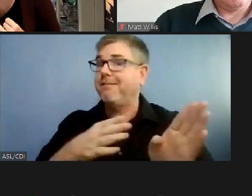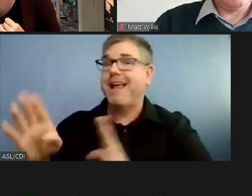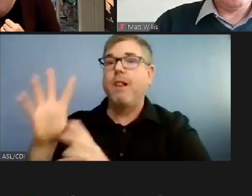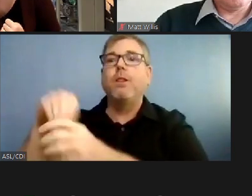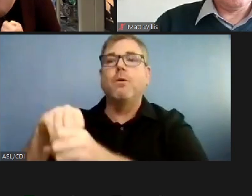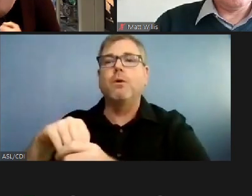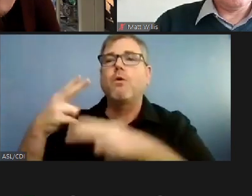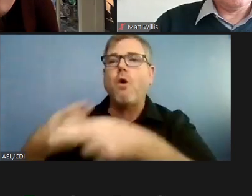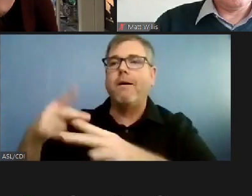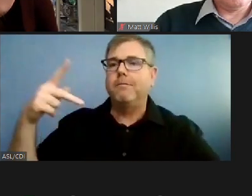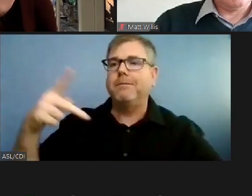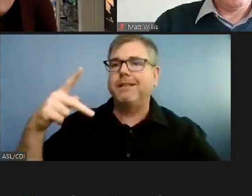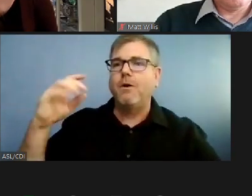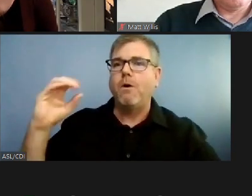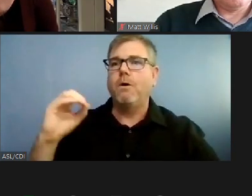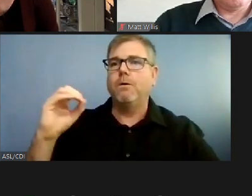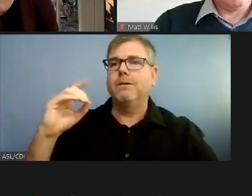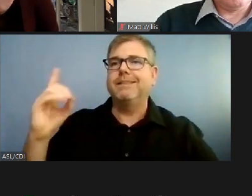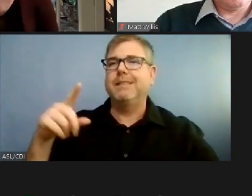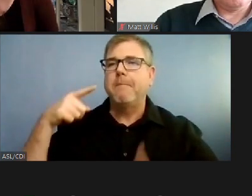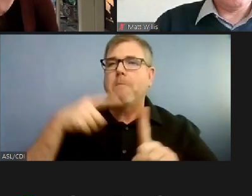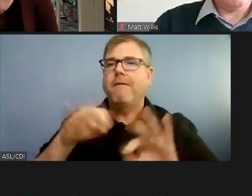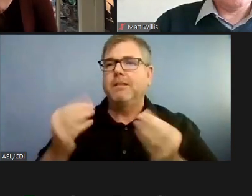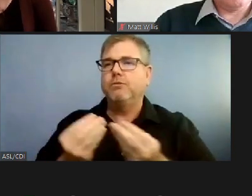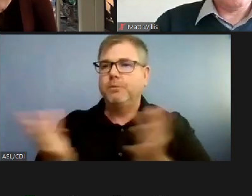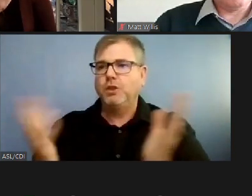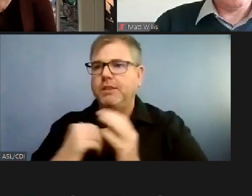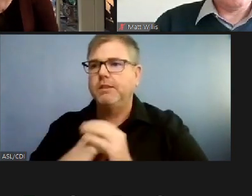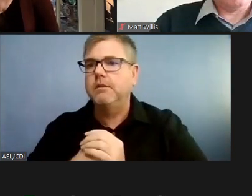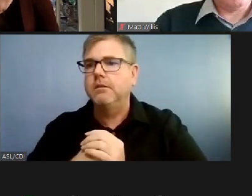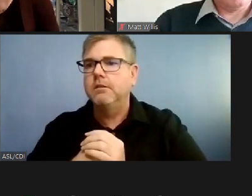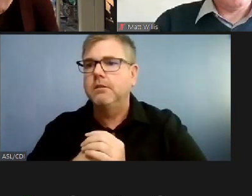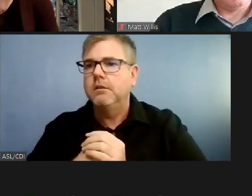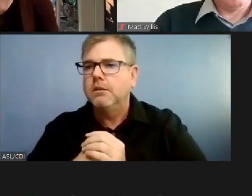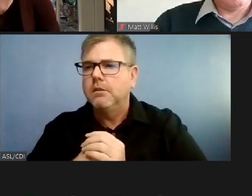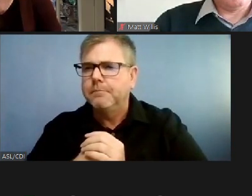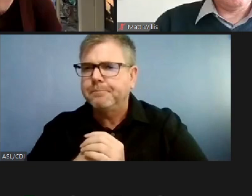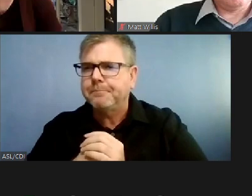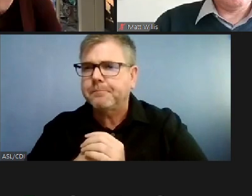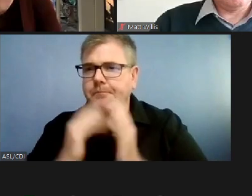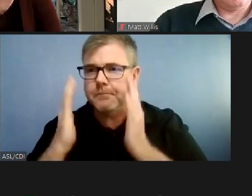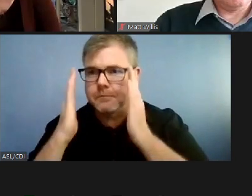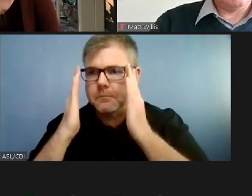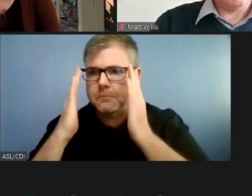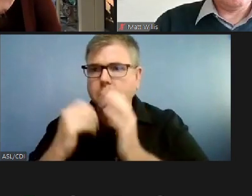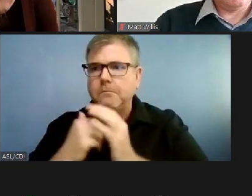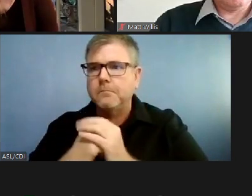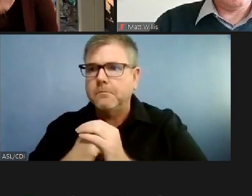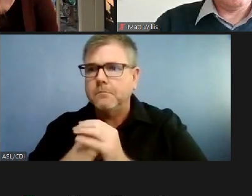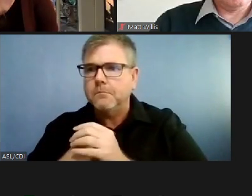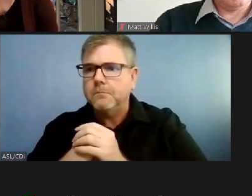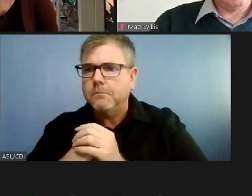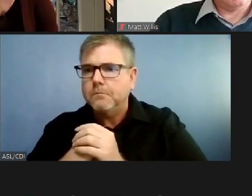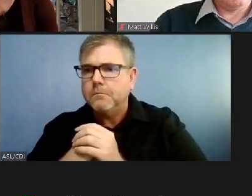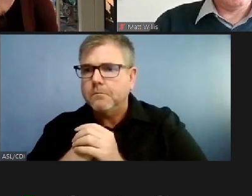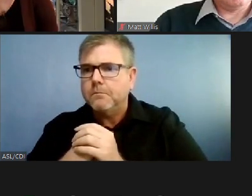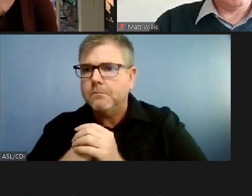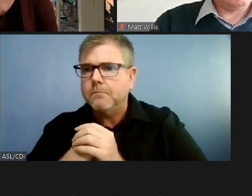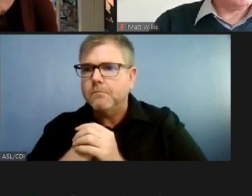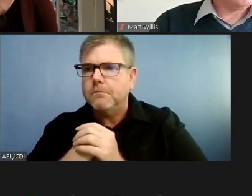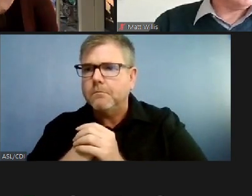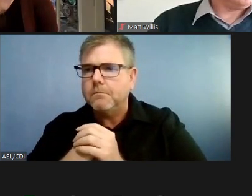one that's kind of our ongoing pod at the Marin Center. 10 Avenue of the Flags, and that